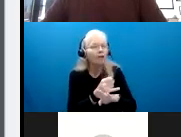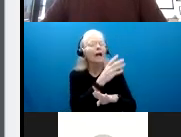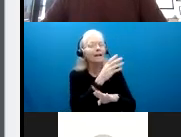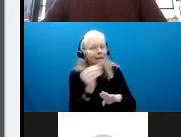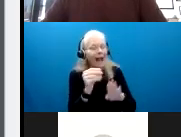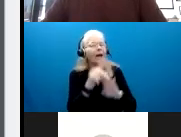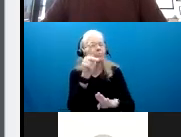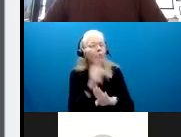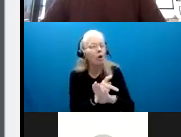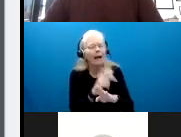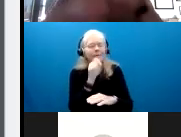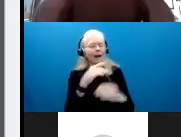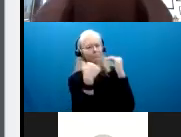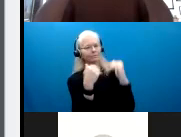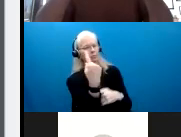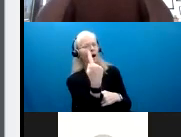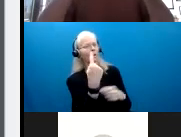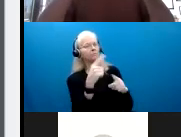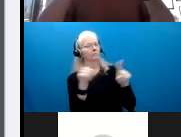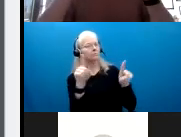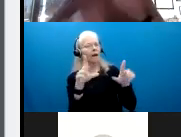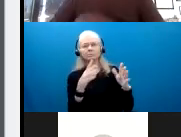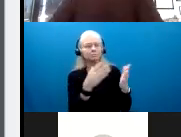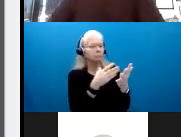just one. Let's try lots of different things.